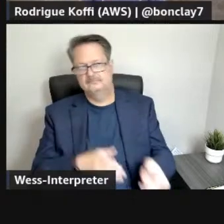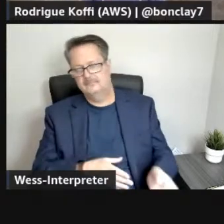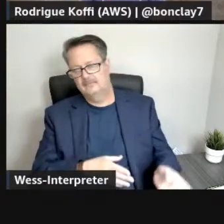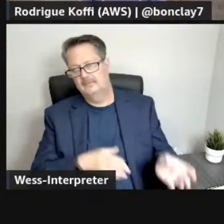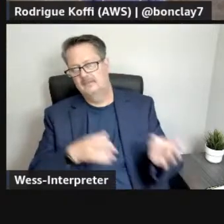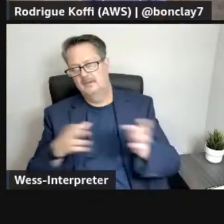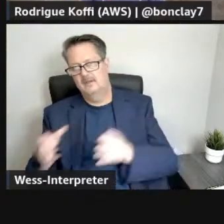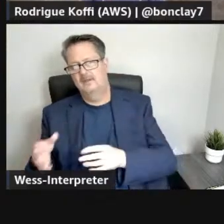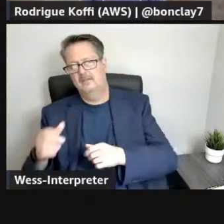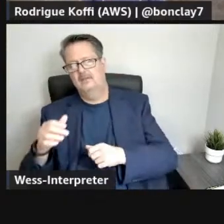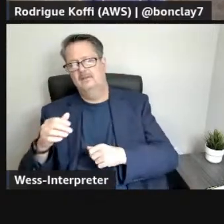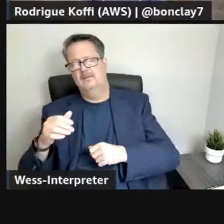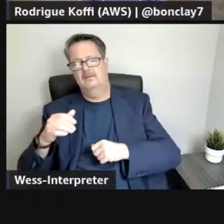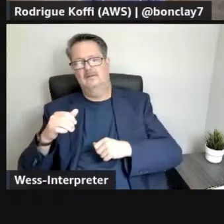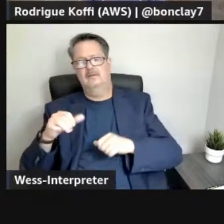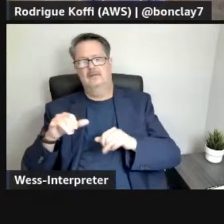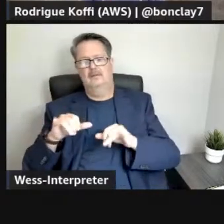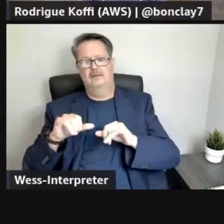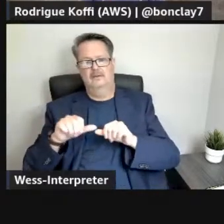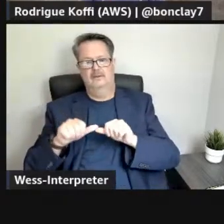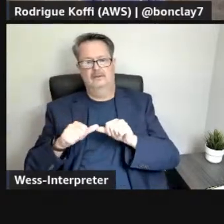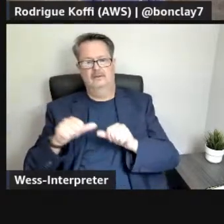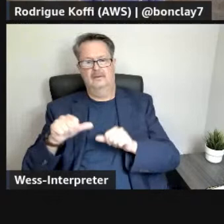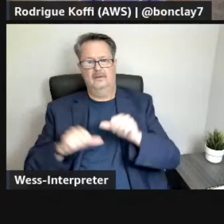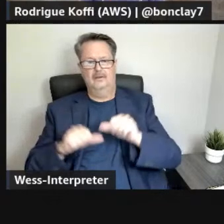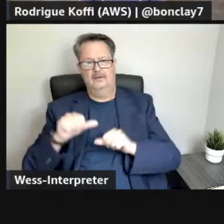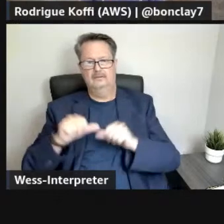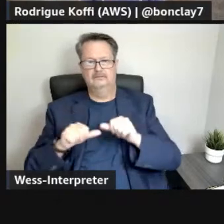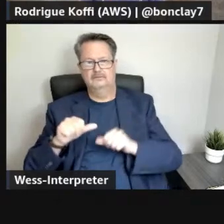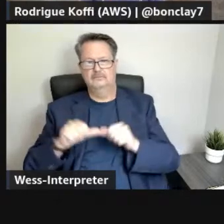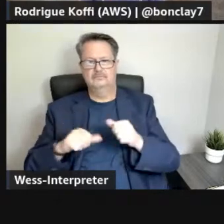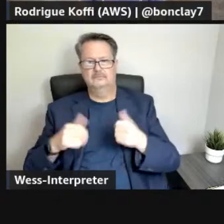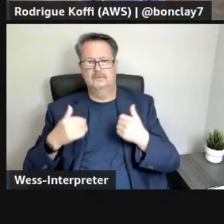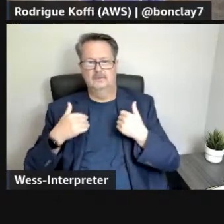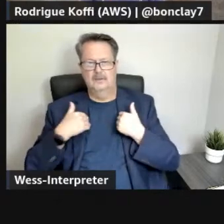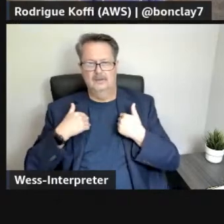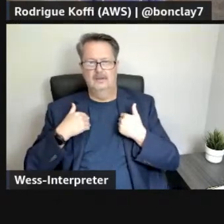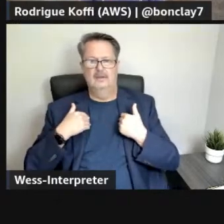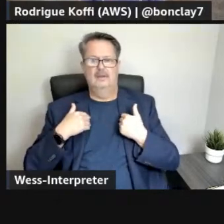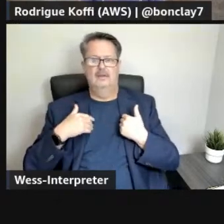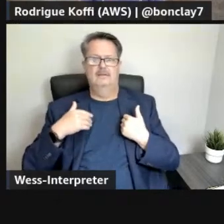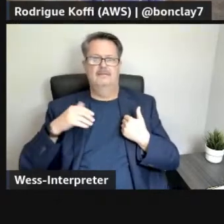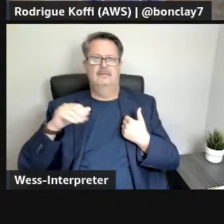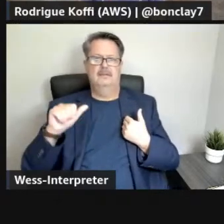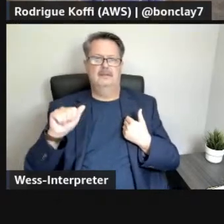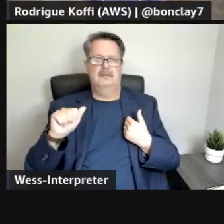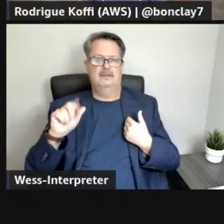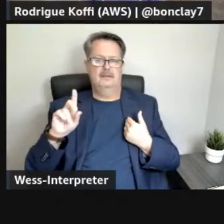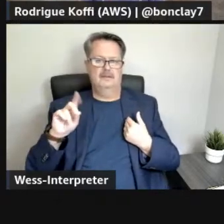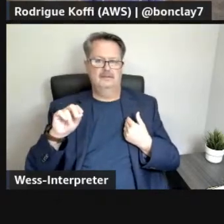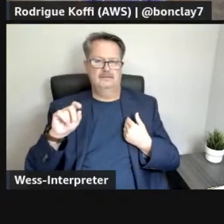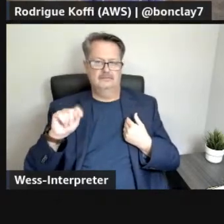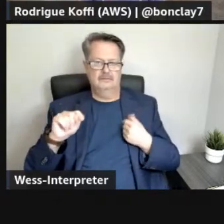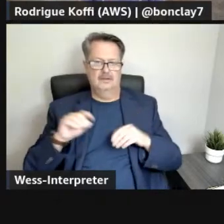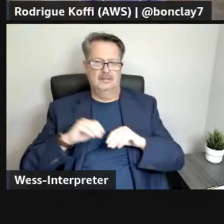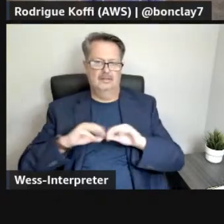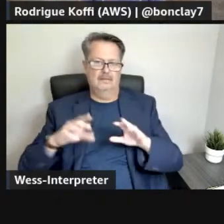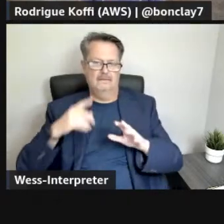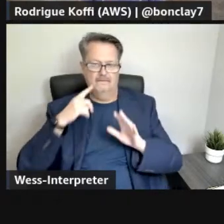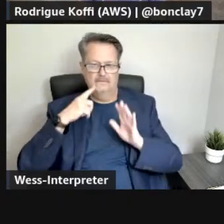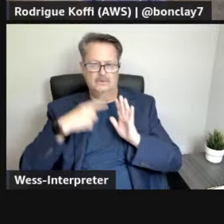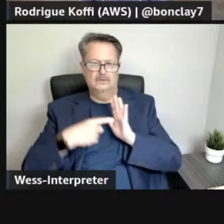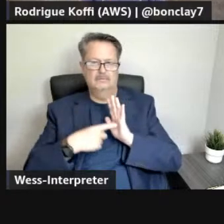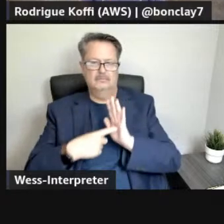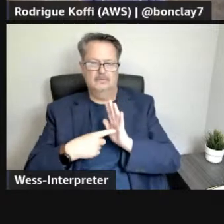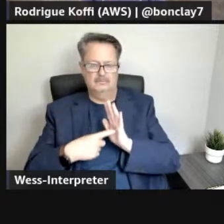option that you have is running the OpenTelemetry collector as a deployment. So you can run multiple copies with this, multiple